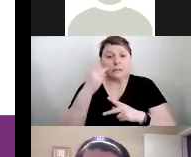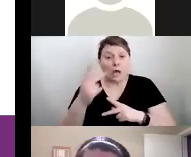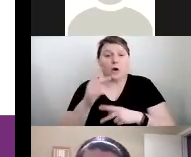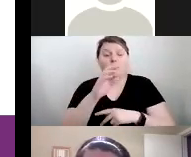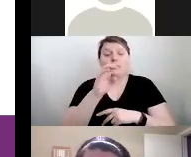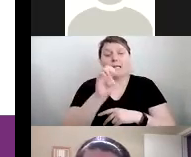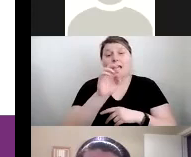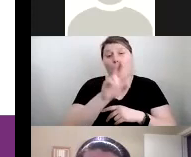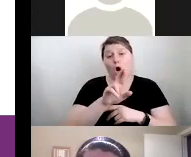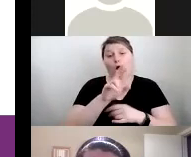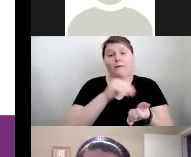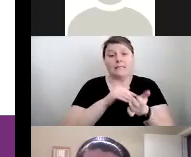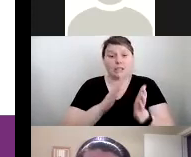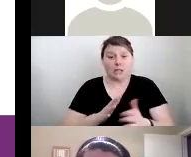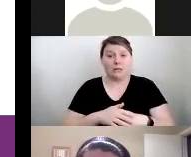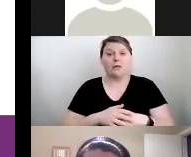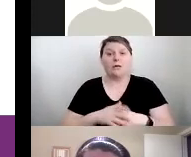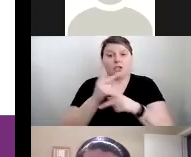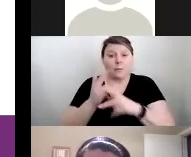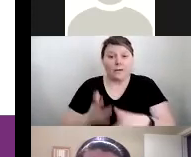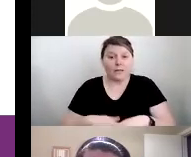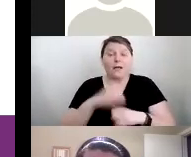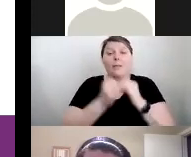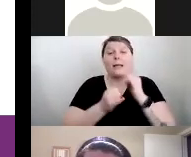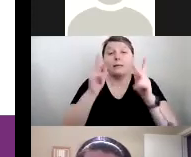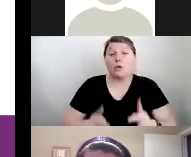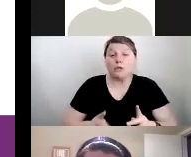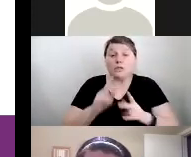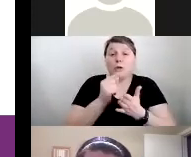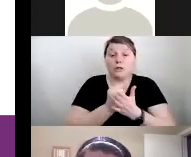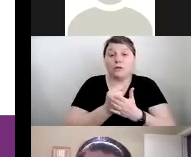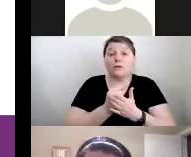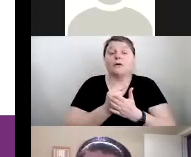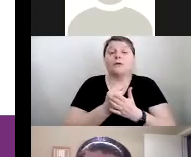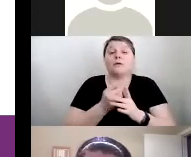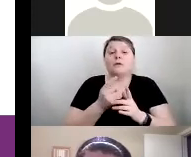And actually, the last person to graduate from our program in the malaria branch was a pathologist.